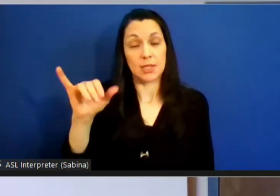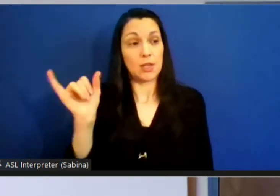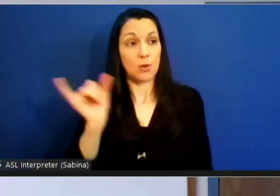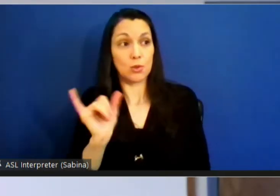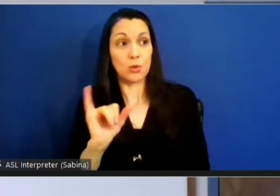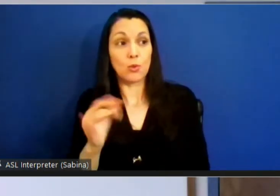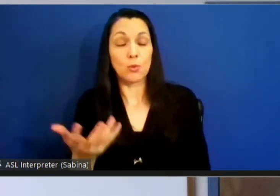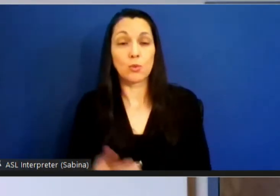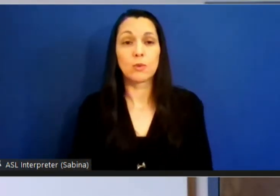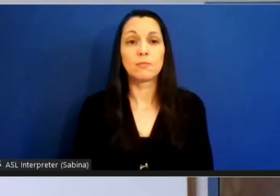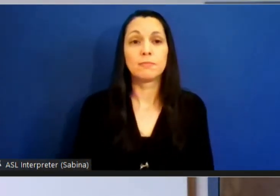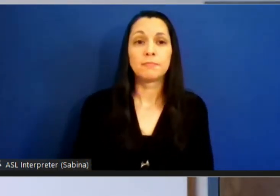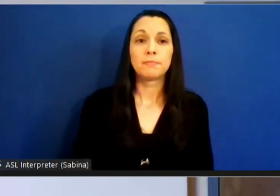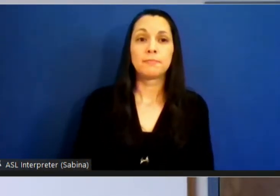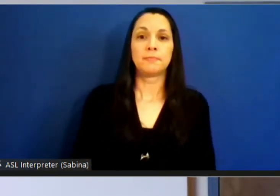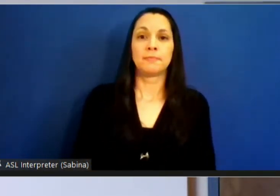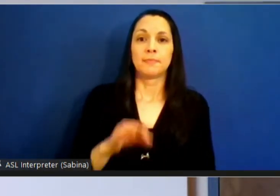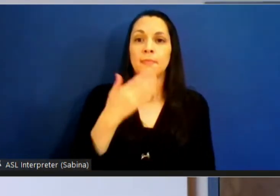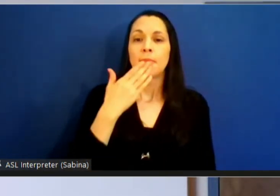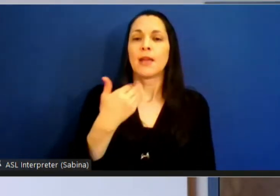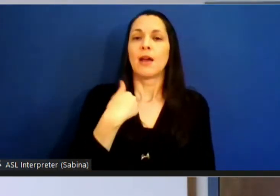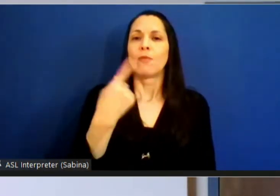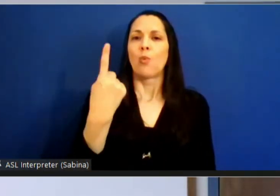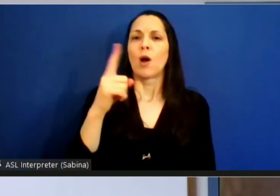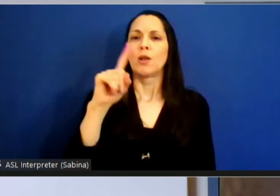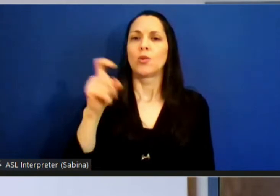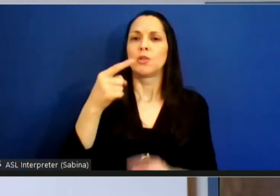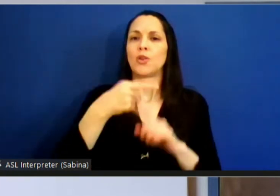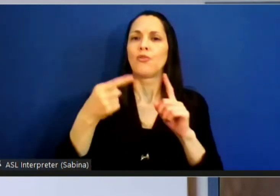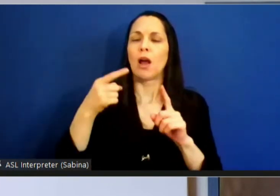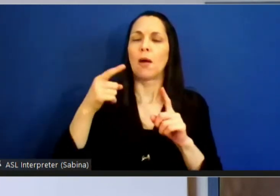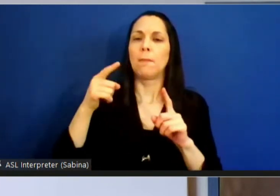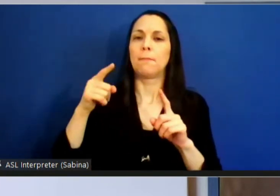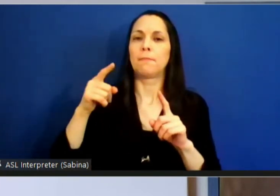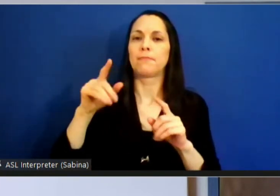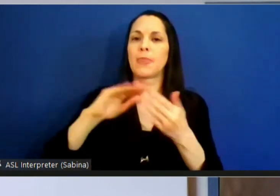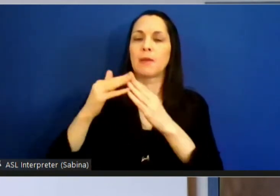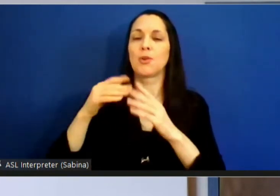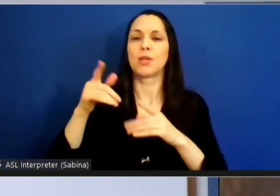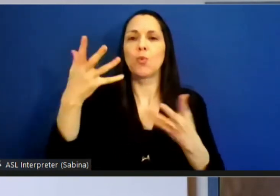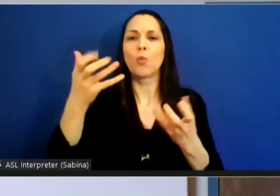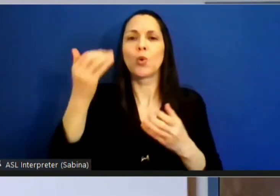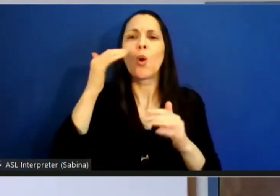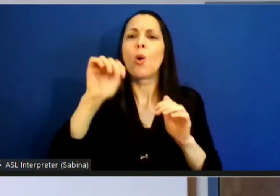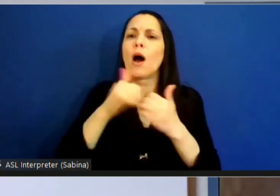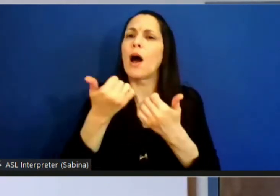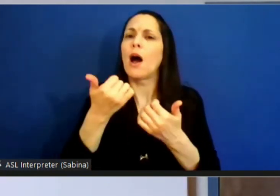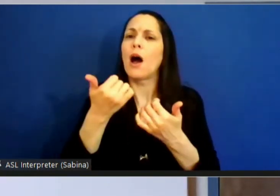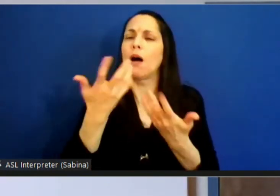Thank you. We also have one question from the community that came in. They would like to know how long the vaccines last for.